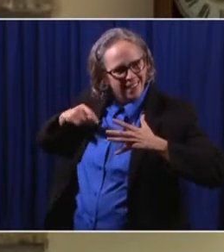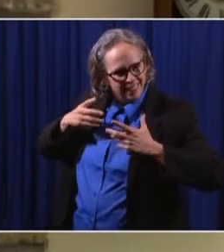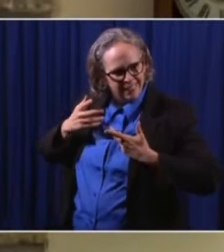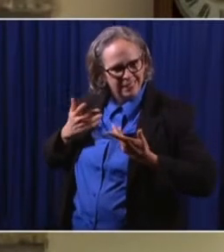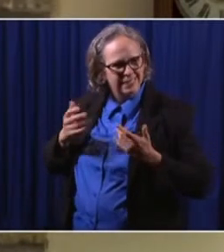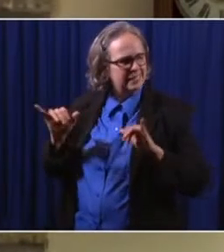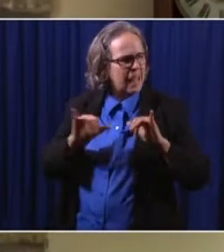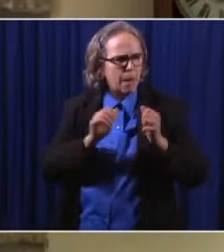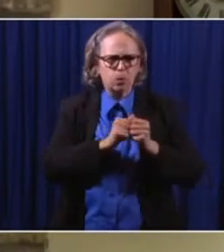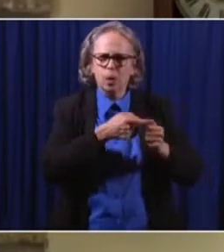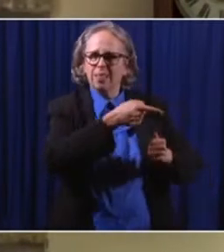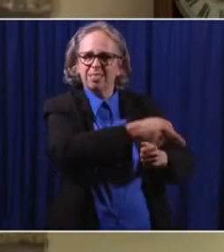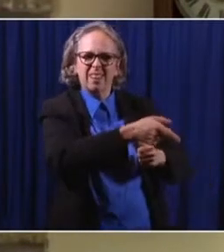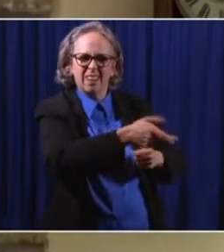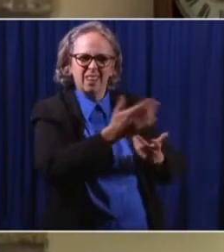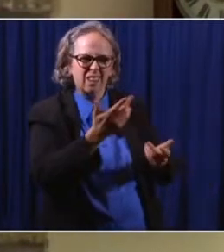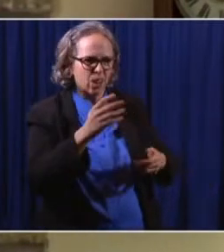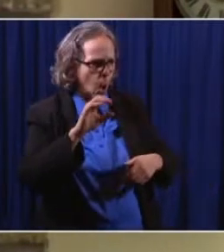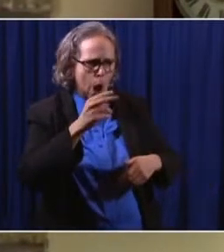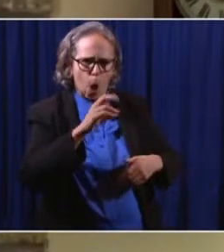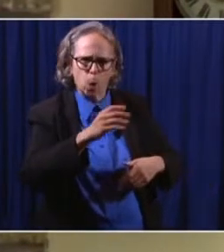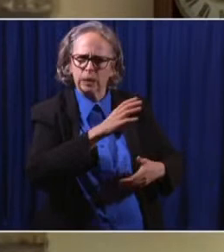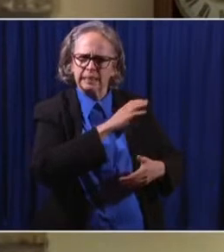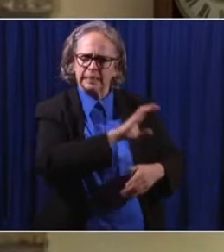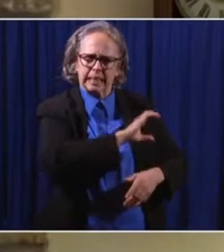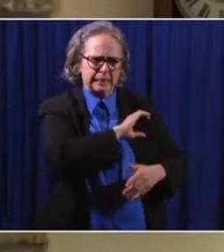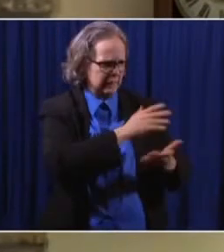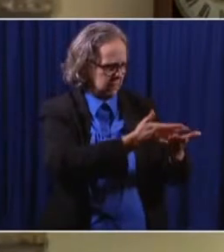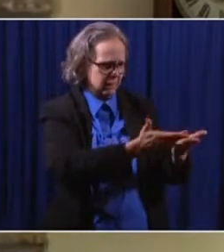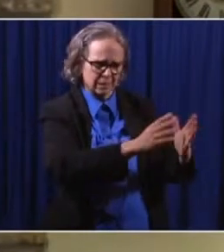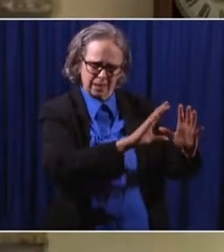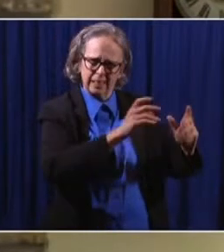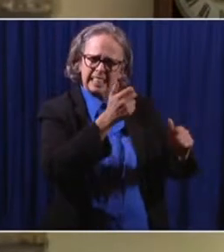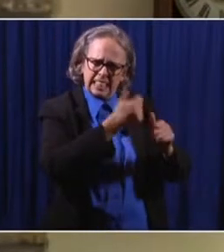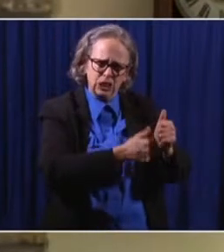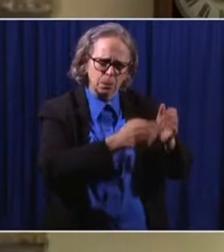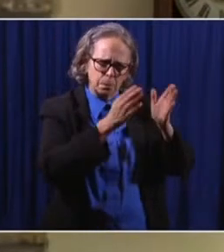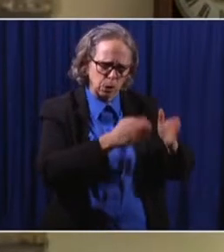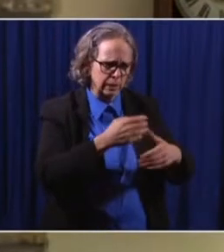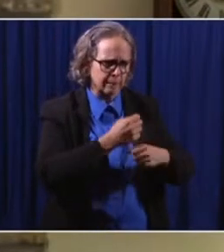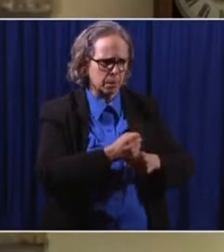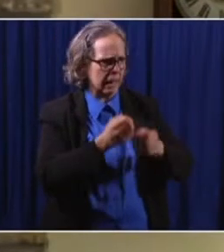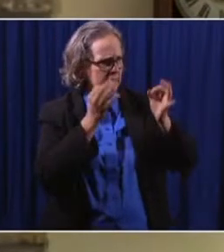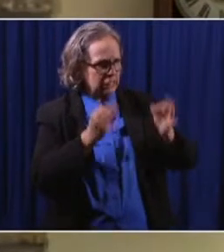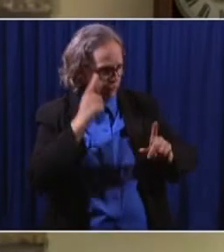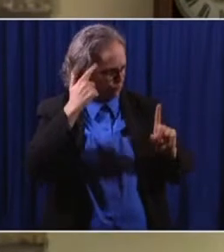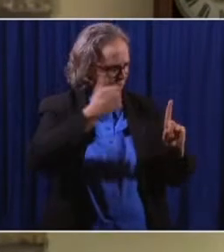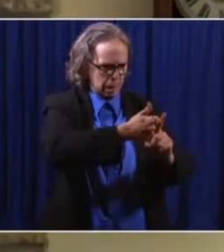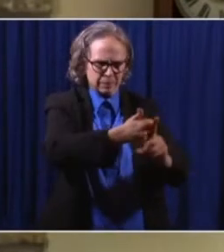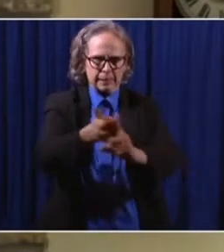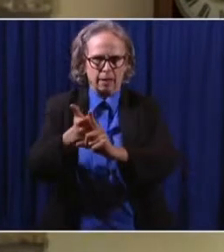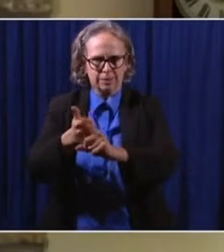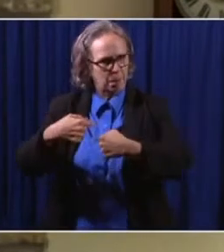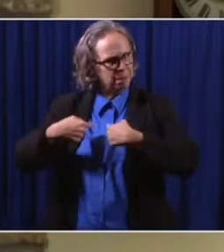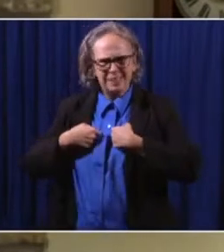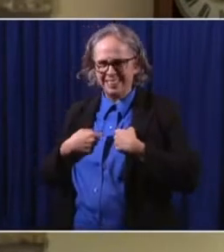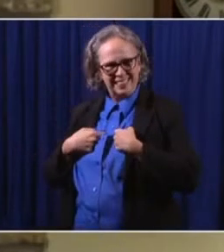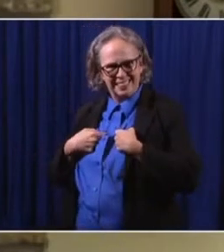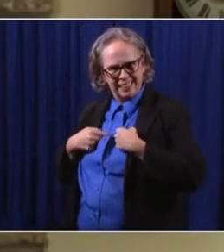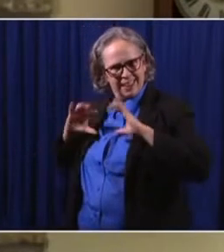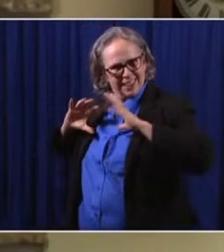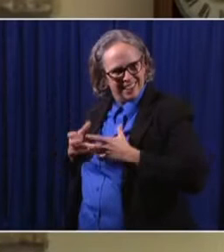Ohio citizens, 11.7 million Ohioans. We're making decisions every day, and none of those decisions could be made, in a